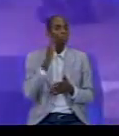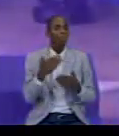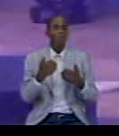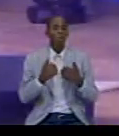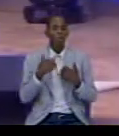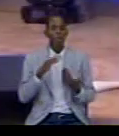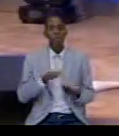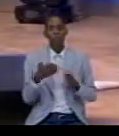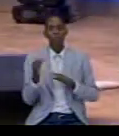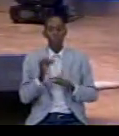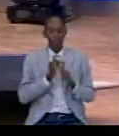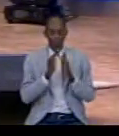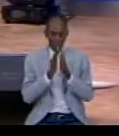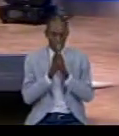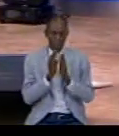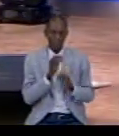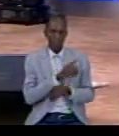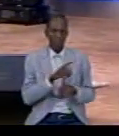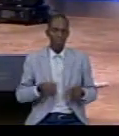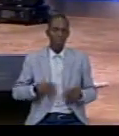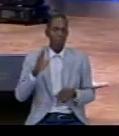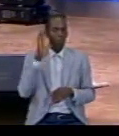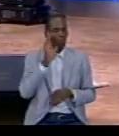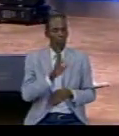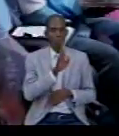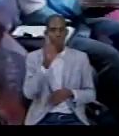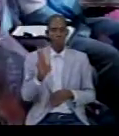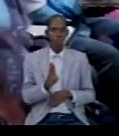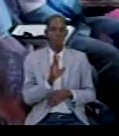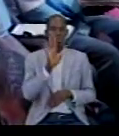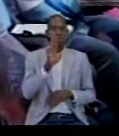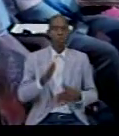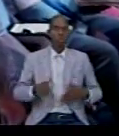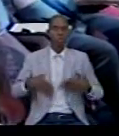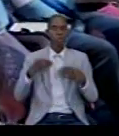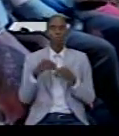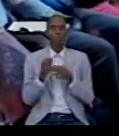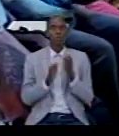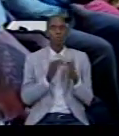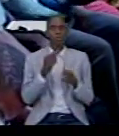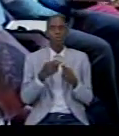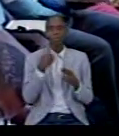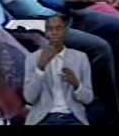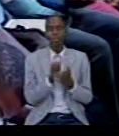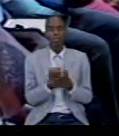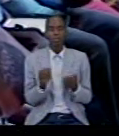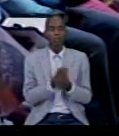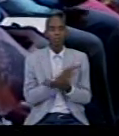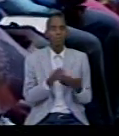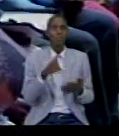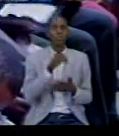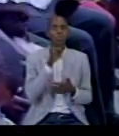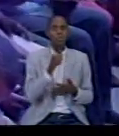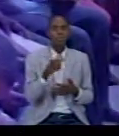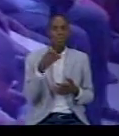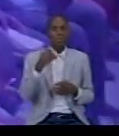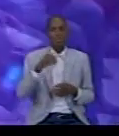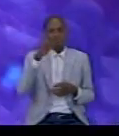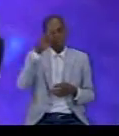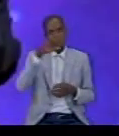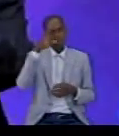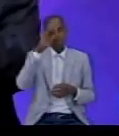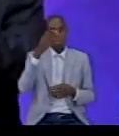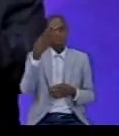died. I pray the Lord will so use your life. He said, destroy not the wise men of